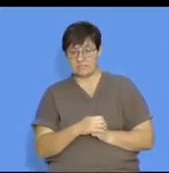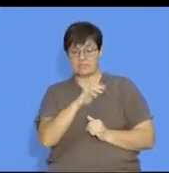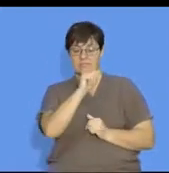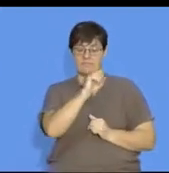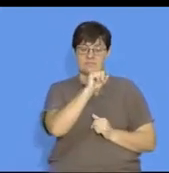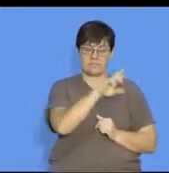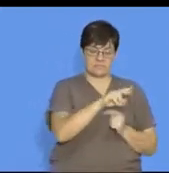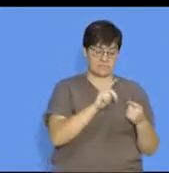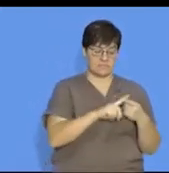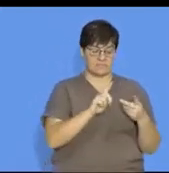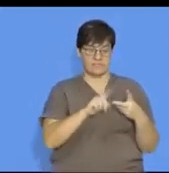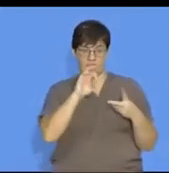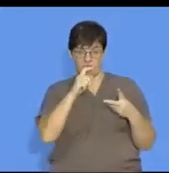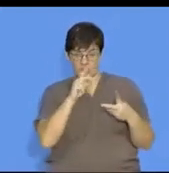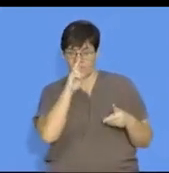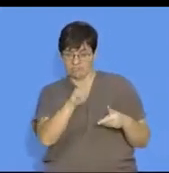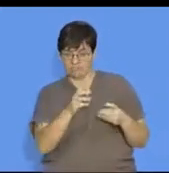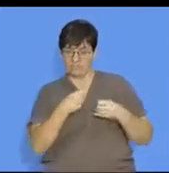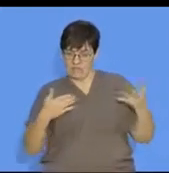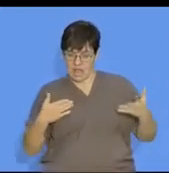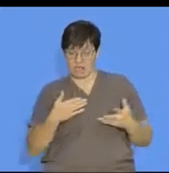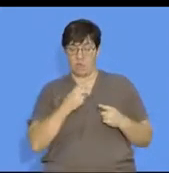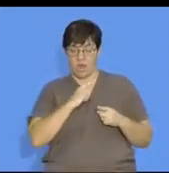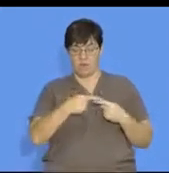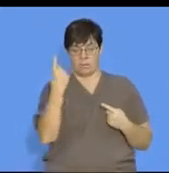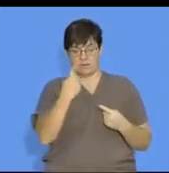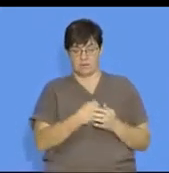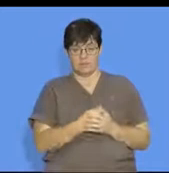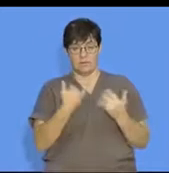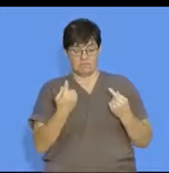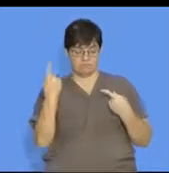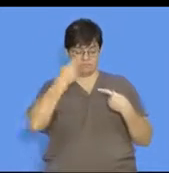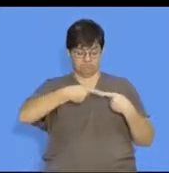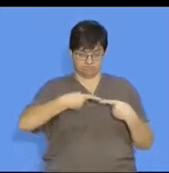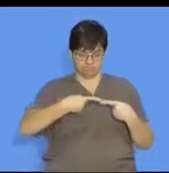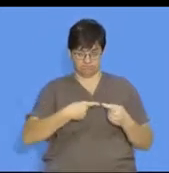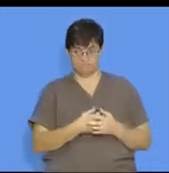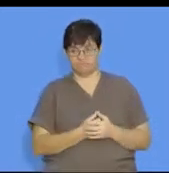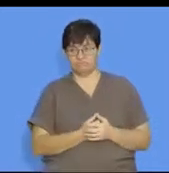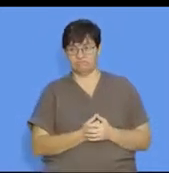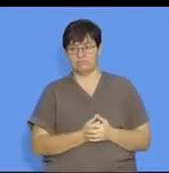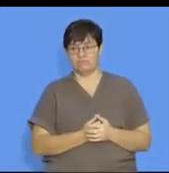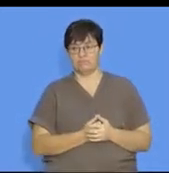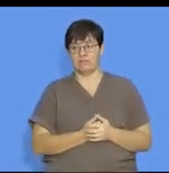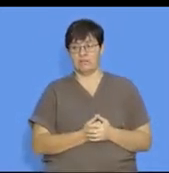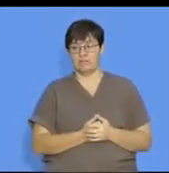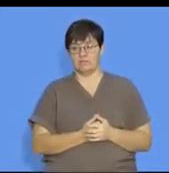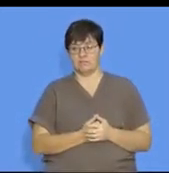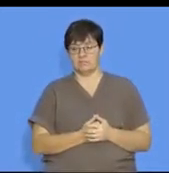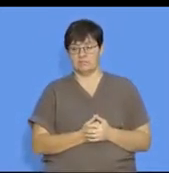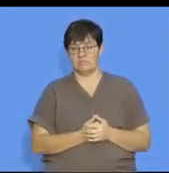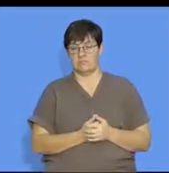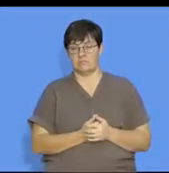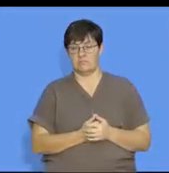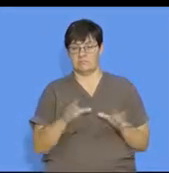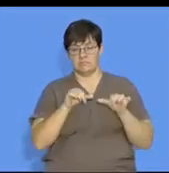ammeter readings while the switch is open. This is the starting point, okay? Then we'll close the switch, vary the resistance, and